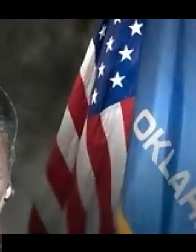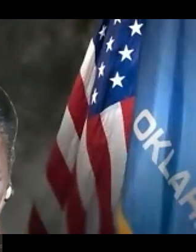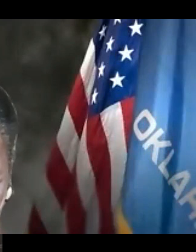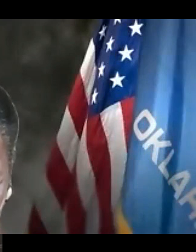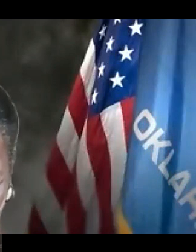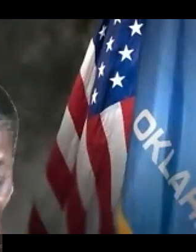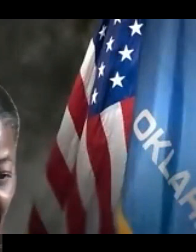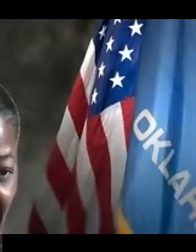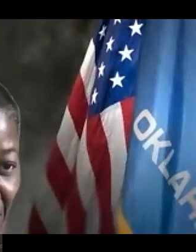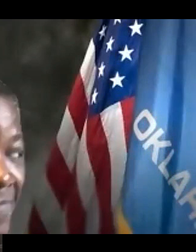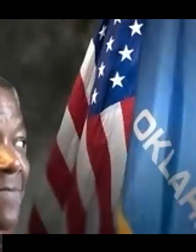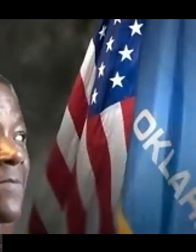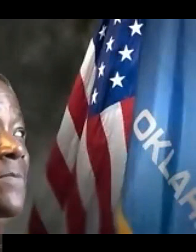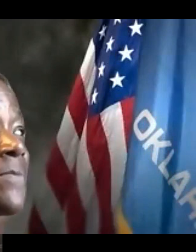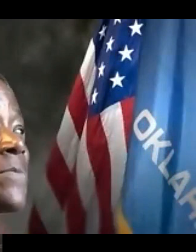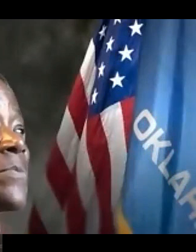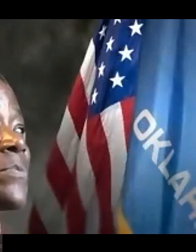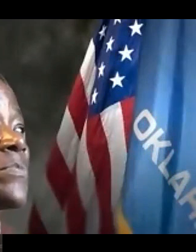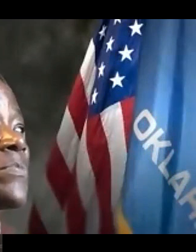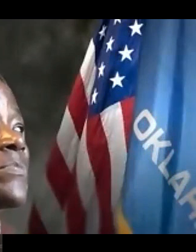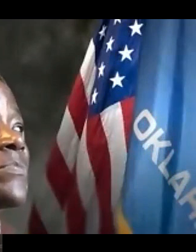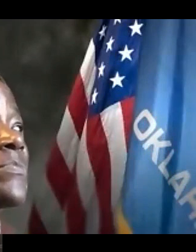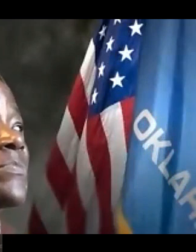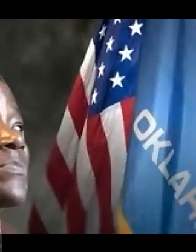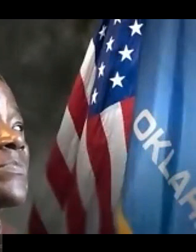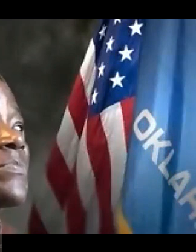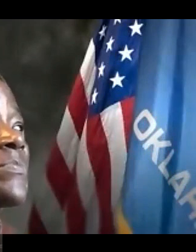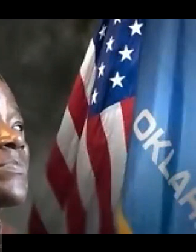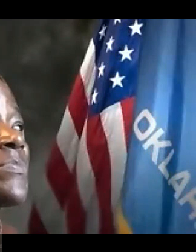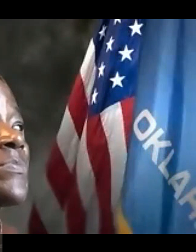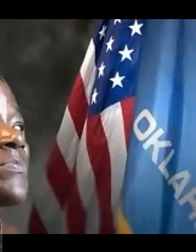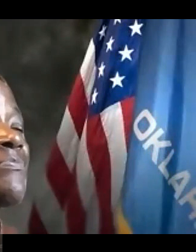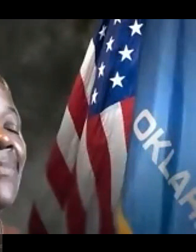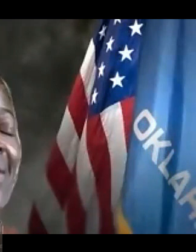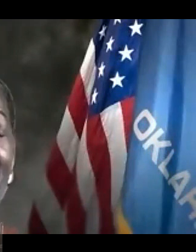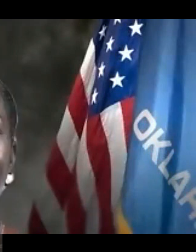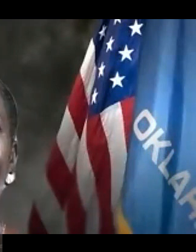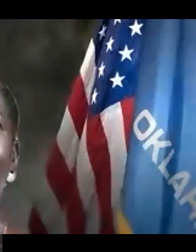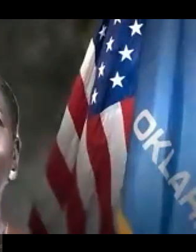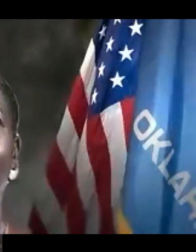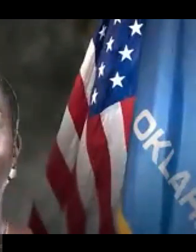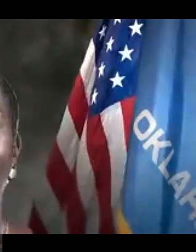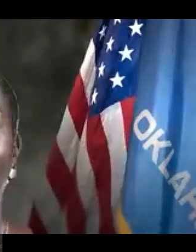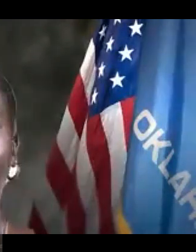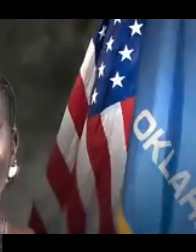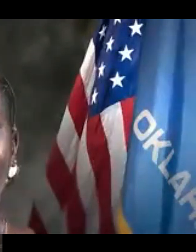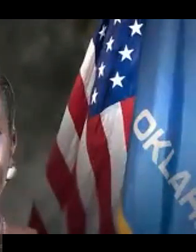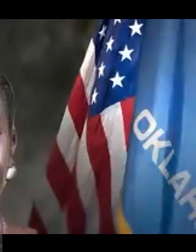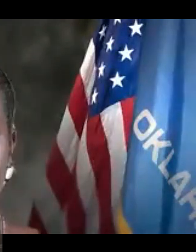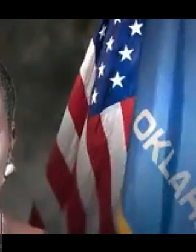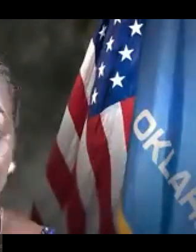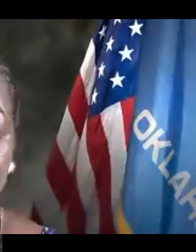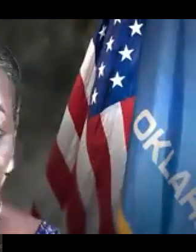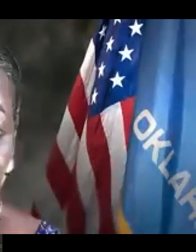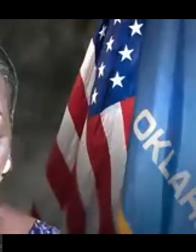How do system of care families differ from team-based and wraparound families? So in the state of